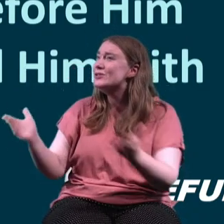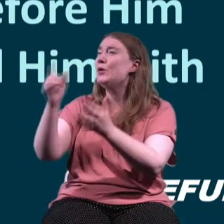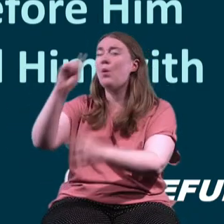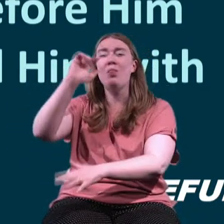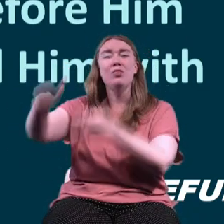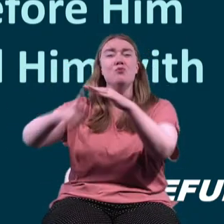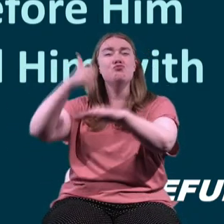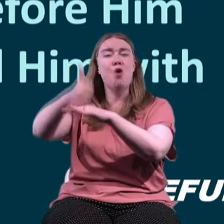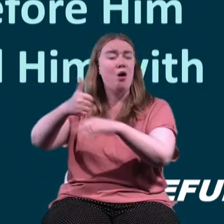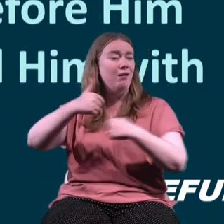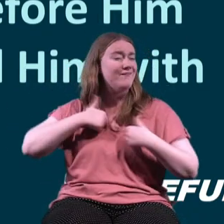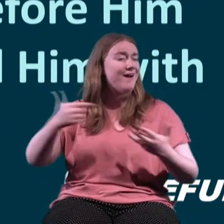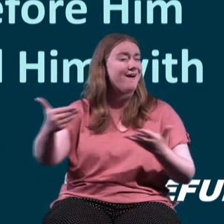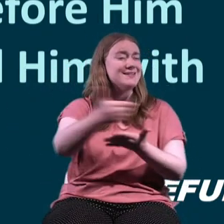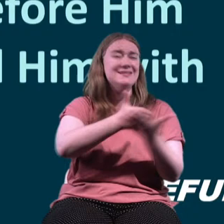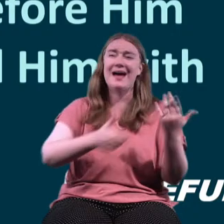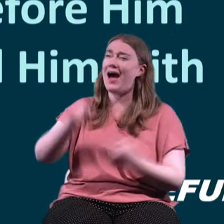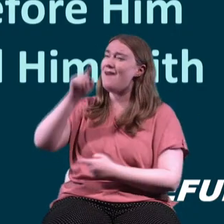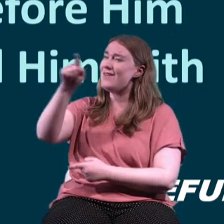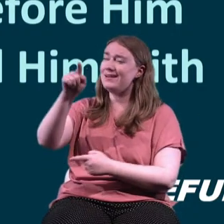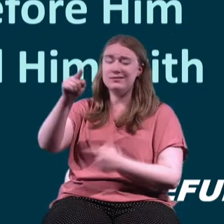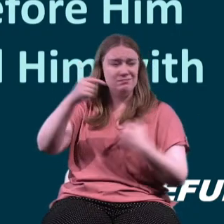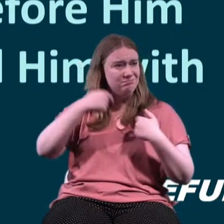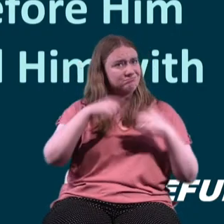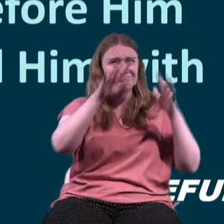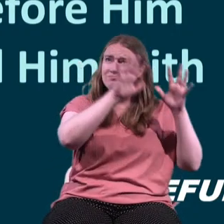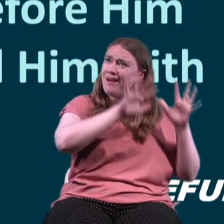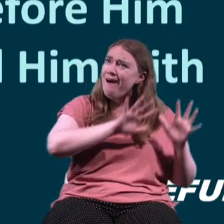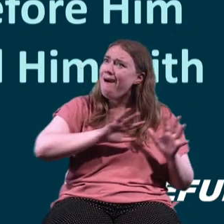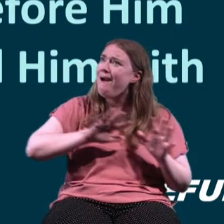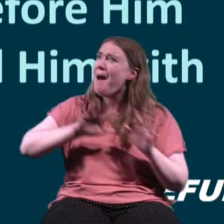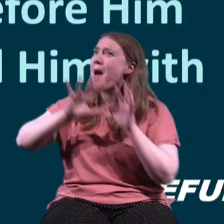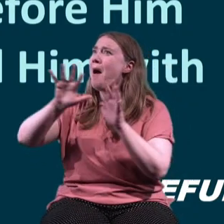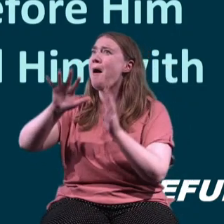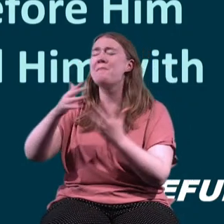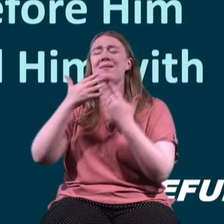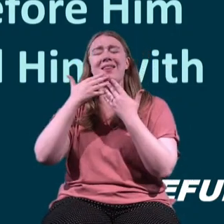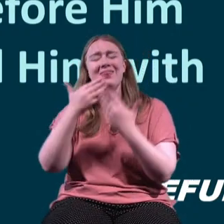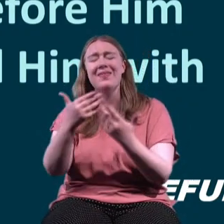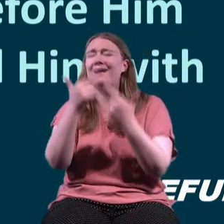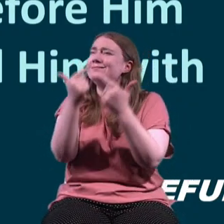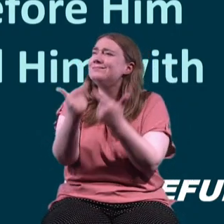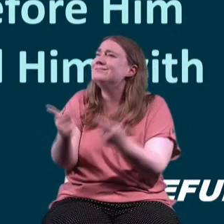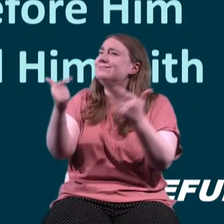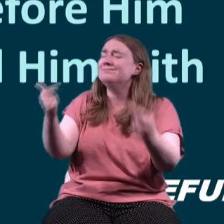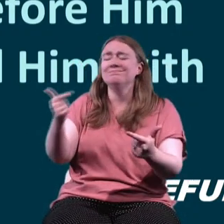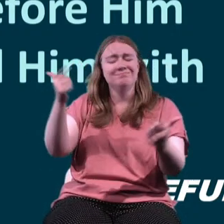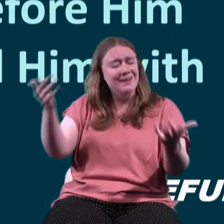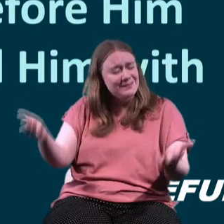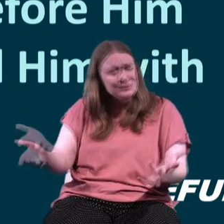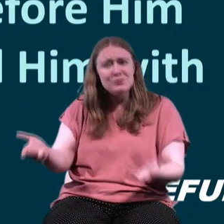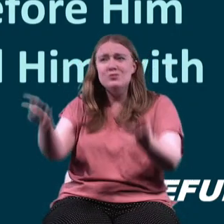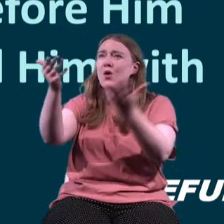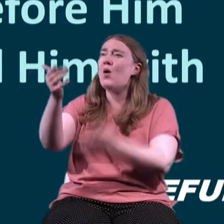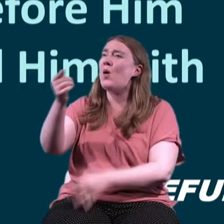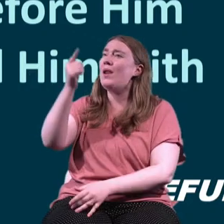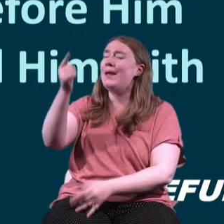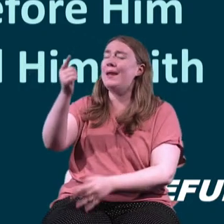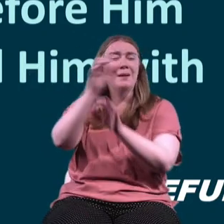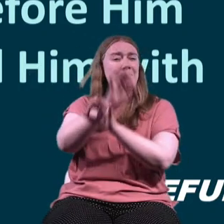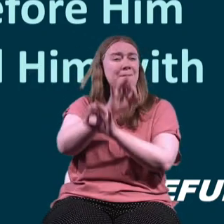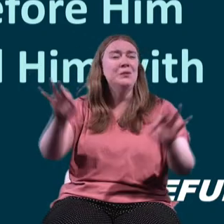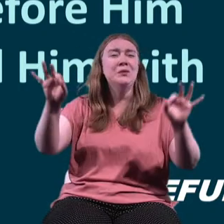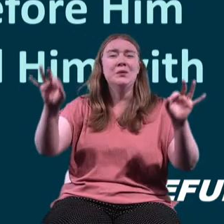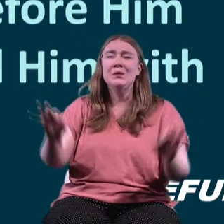salvation. Let us come before him with thanksgiving and extol him with